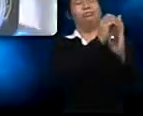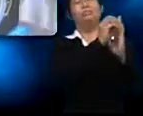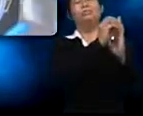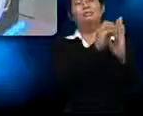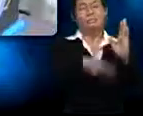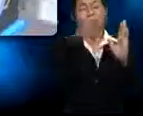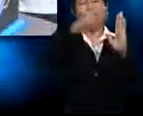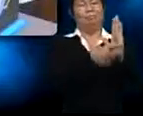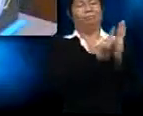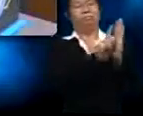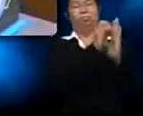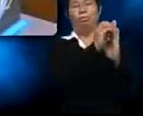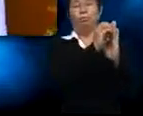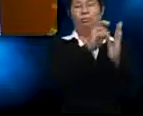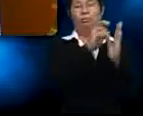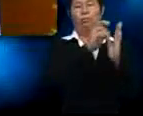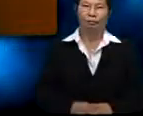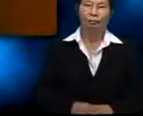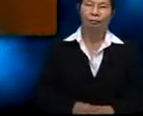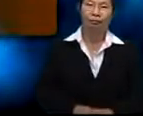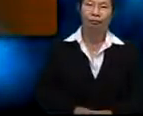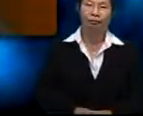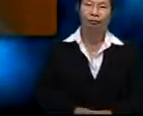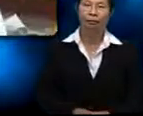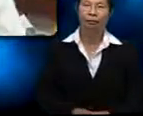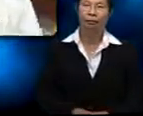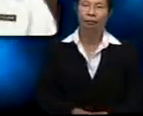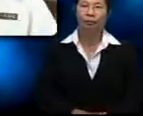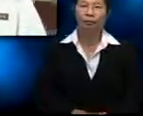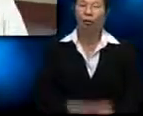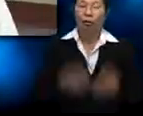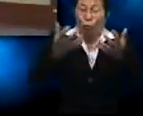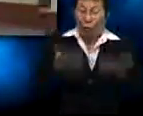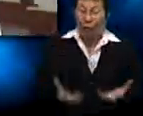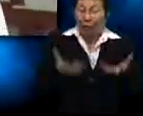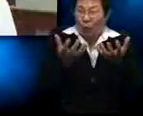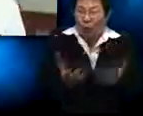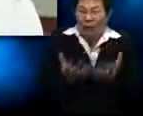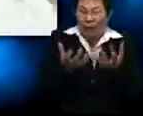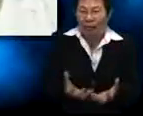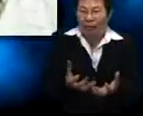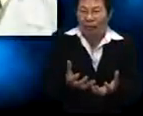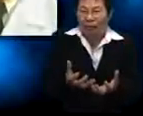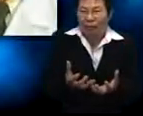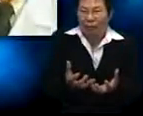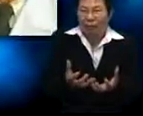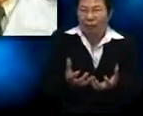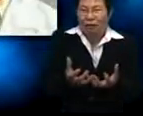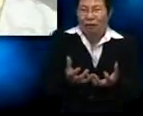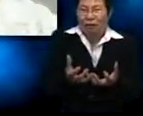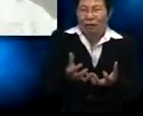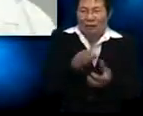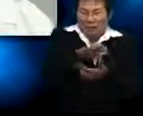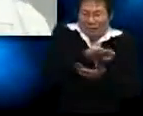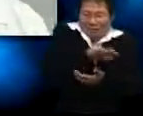So, when we are in free fall, the weight doesn't exert a force